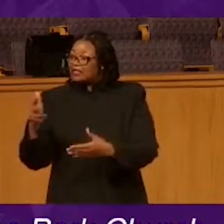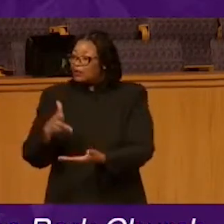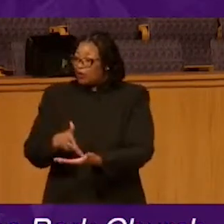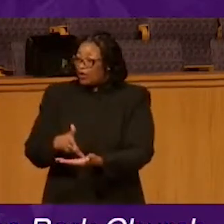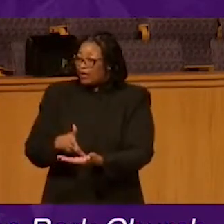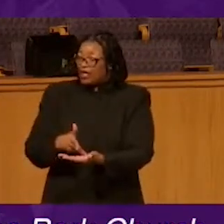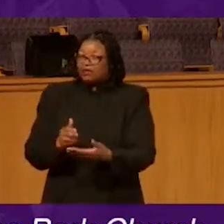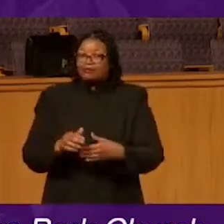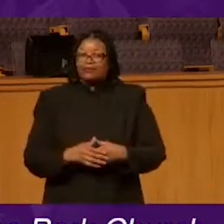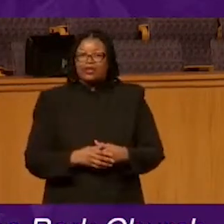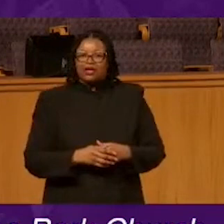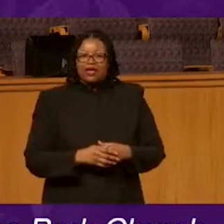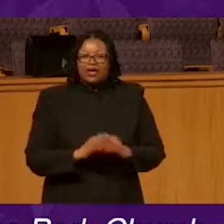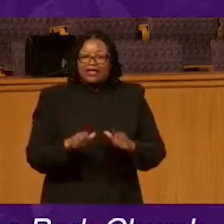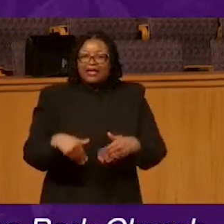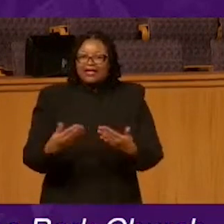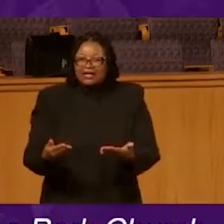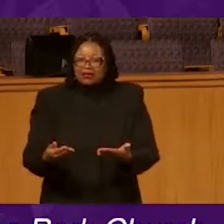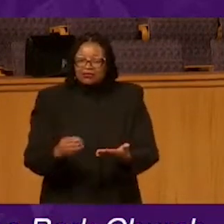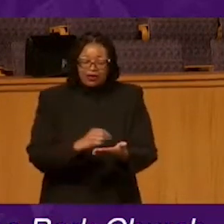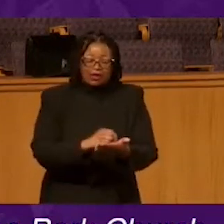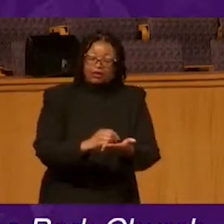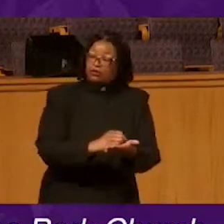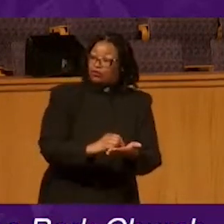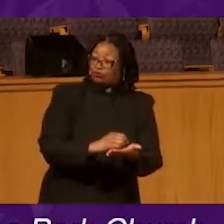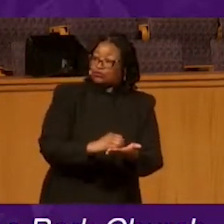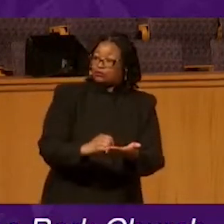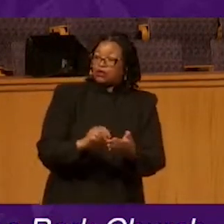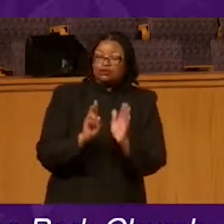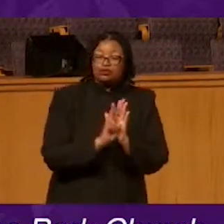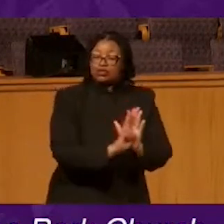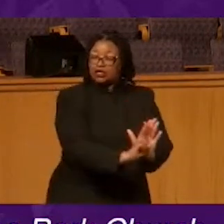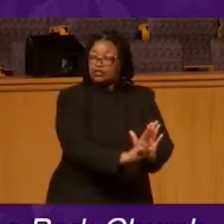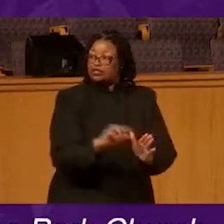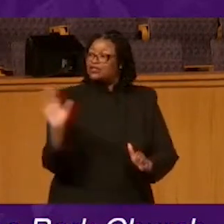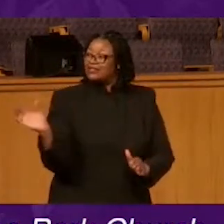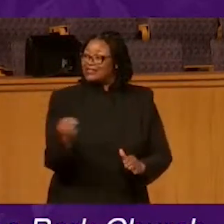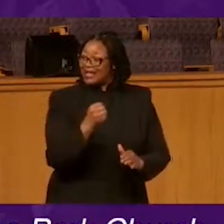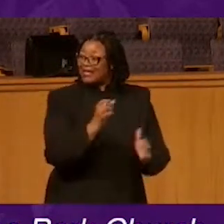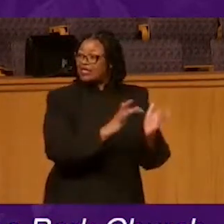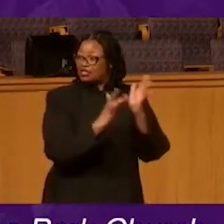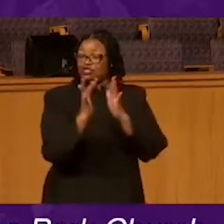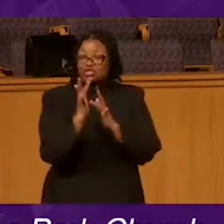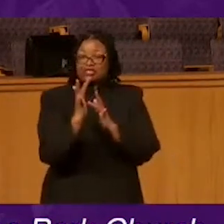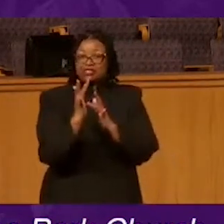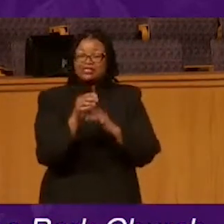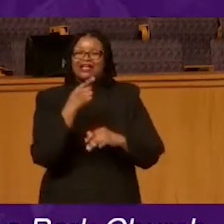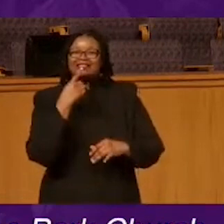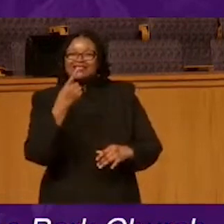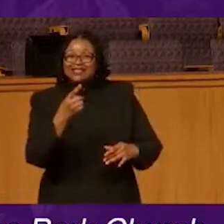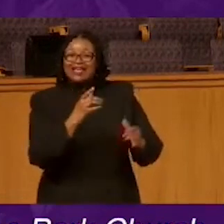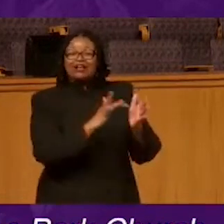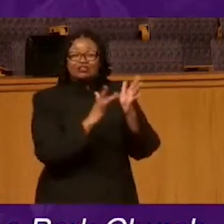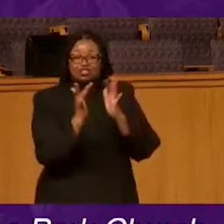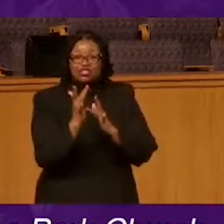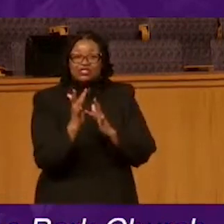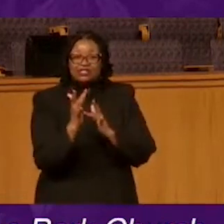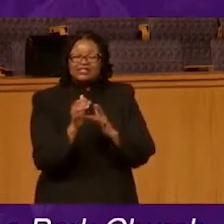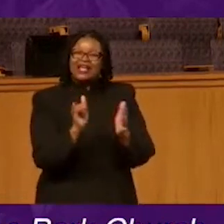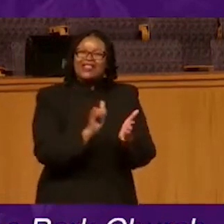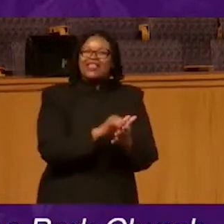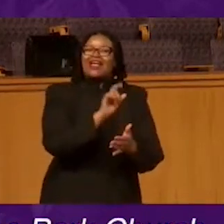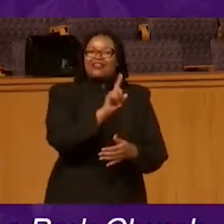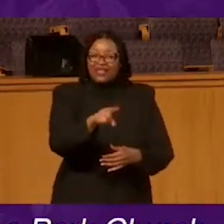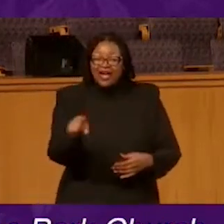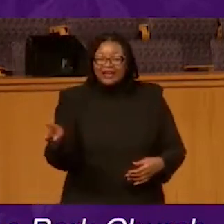And they pass a note to the usher to take to Jesus to tell him that